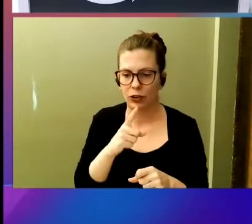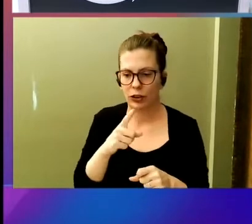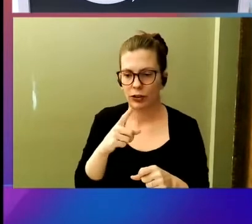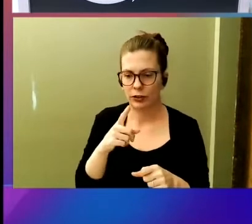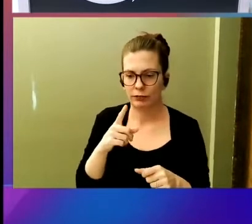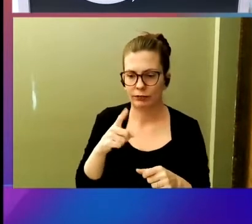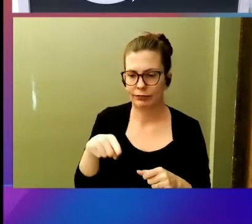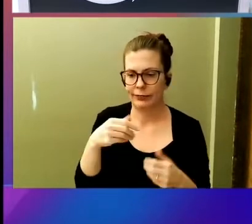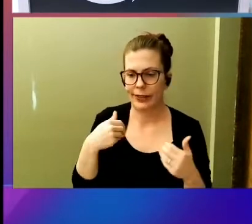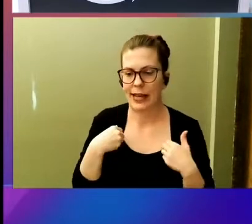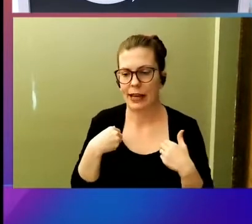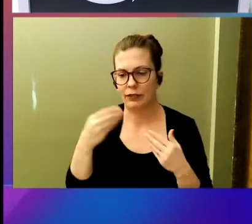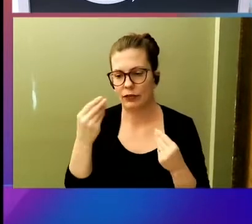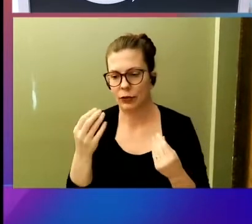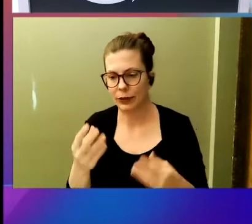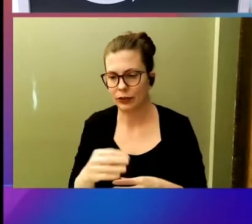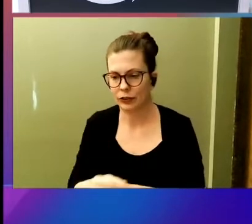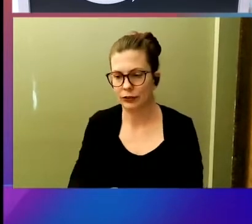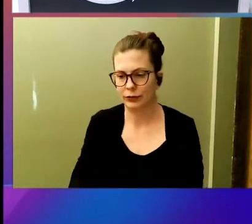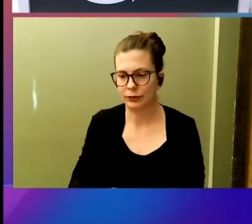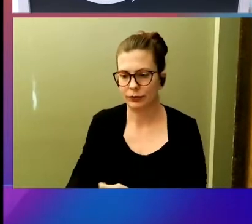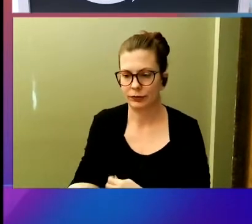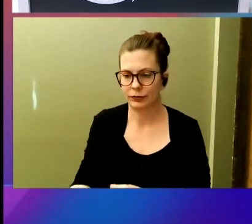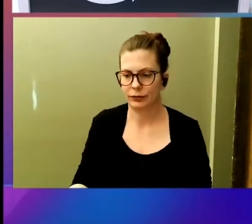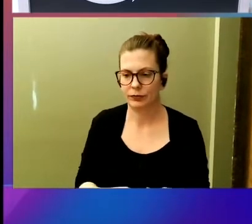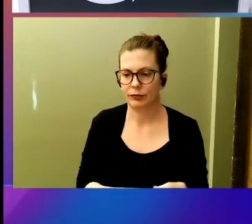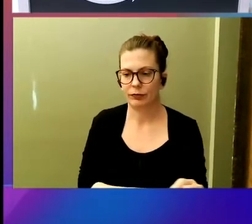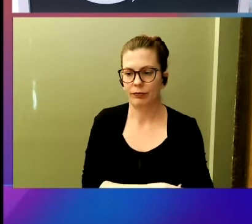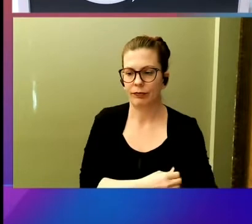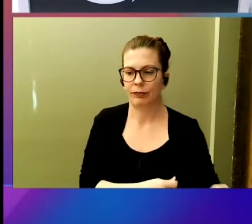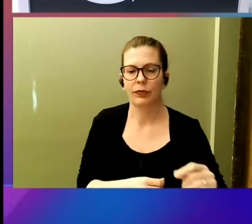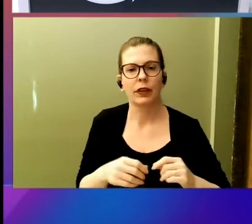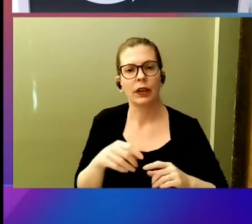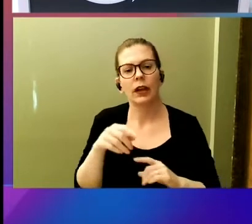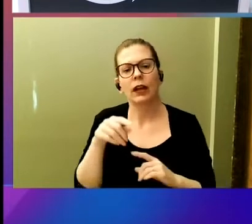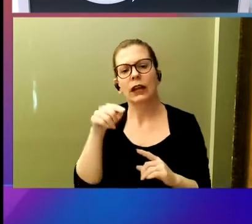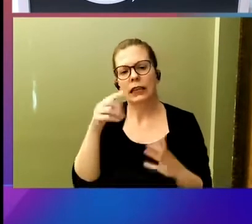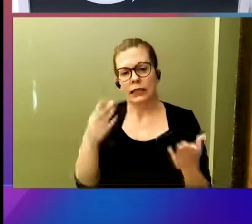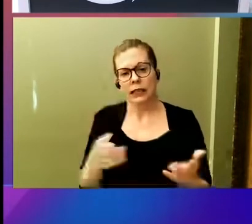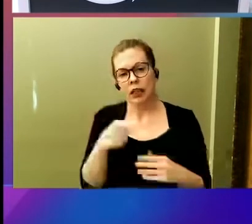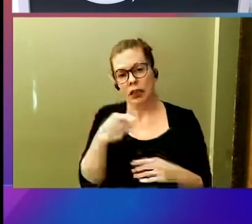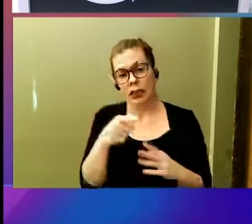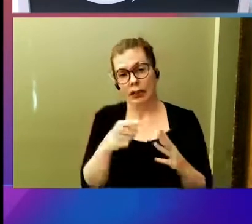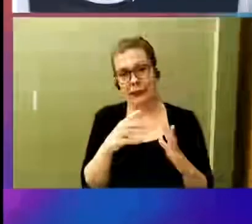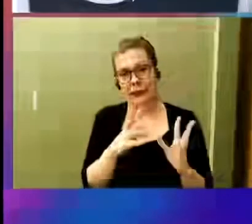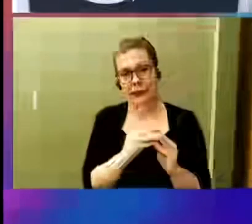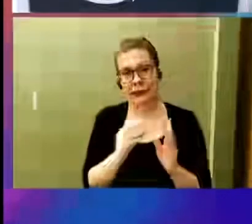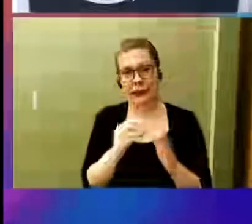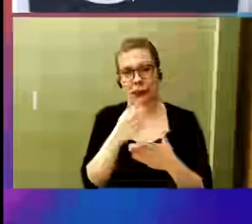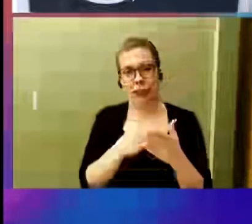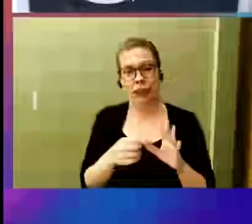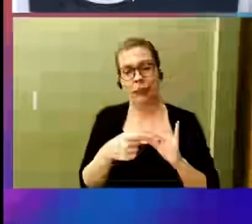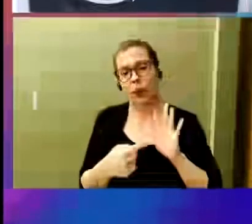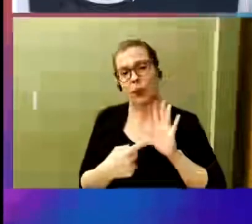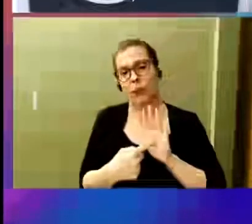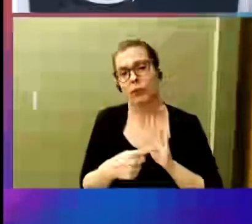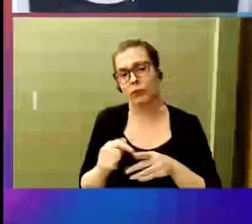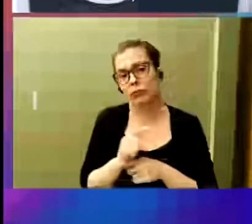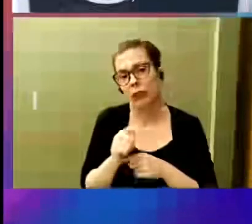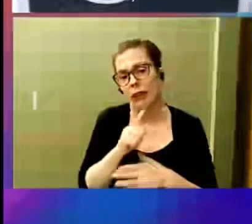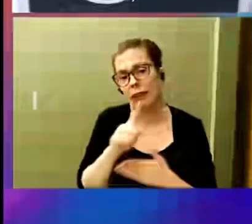in the resources. Here, basically in the section about model training hours, this is those